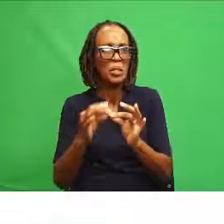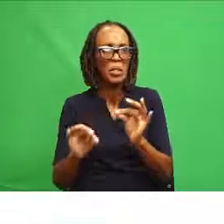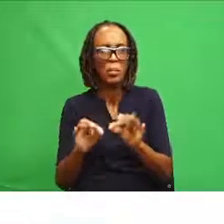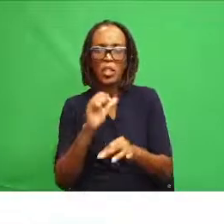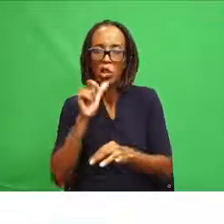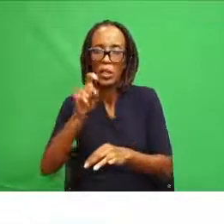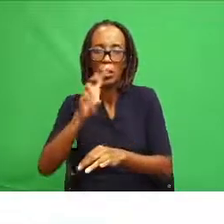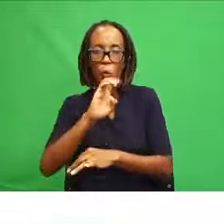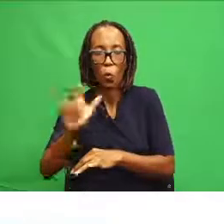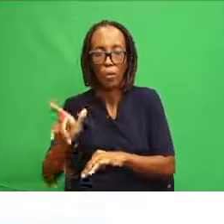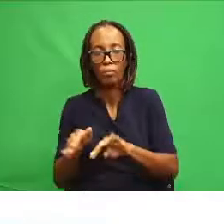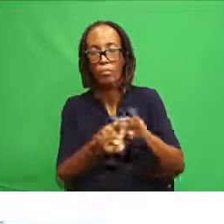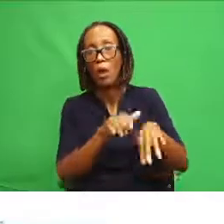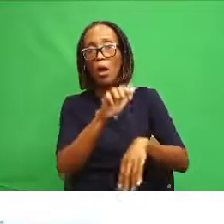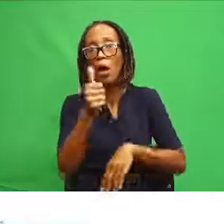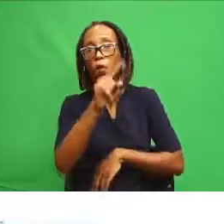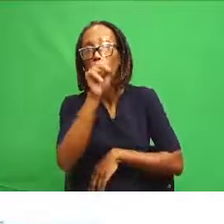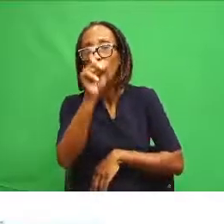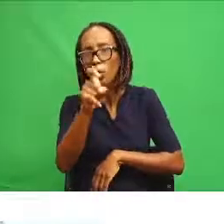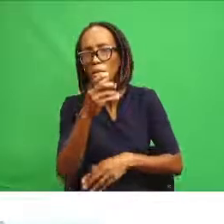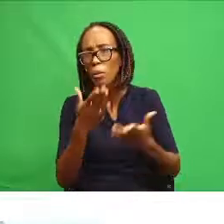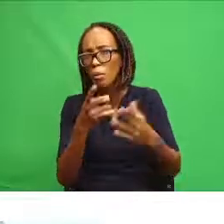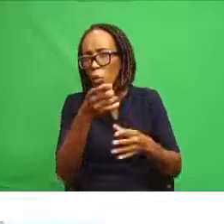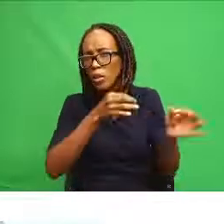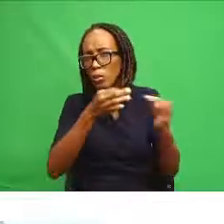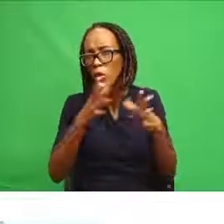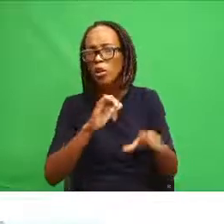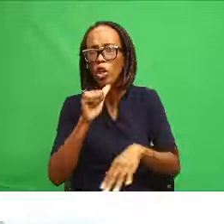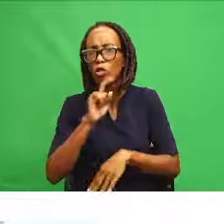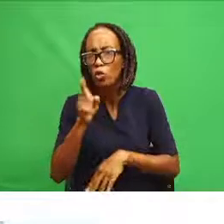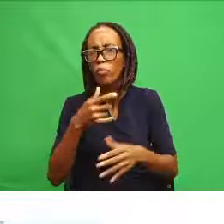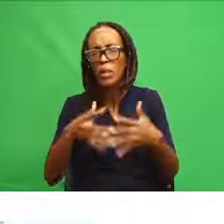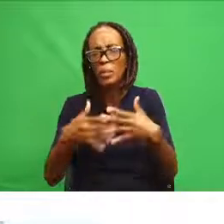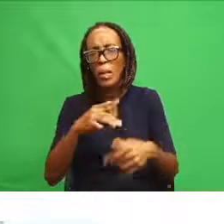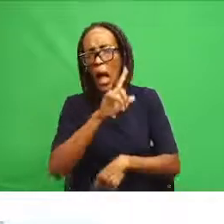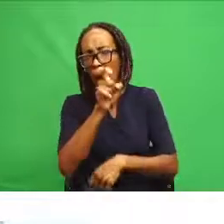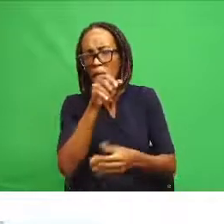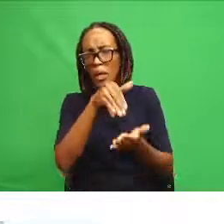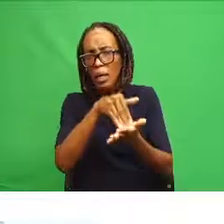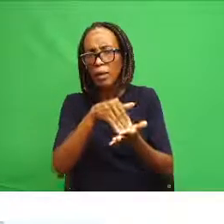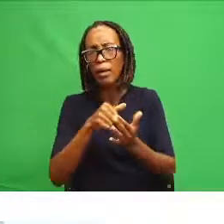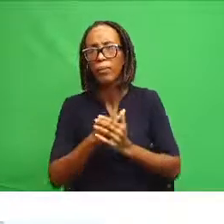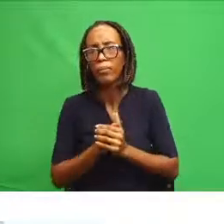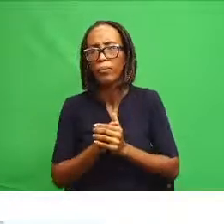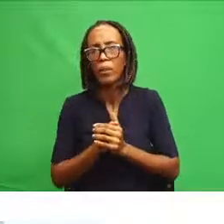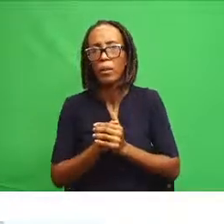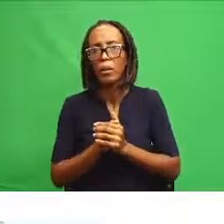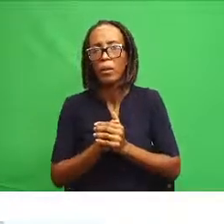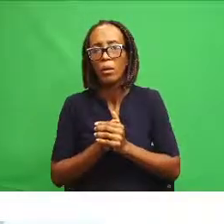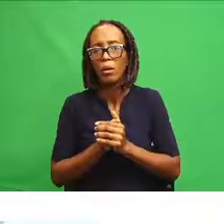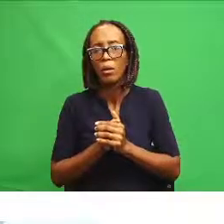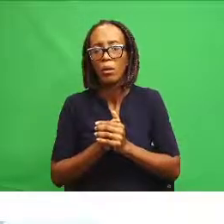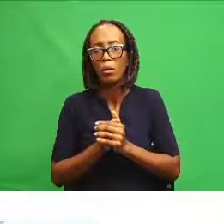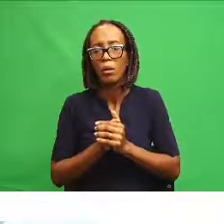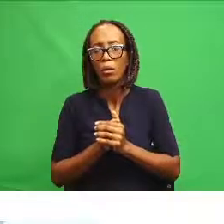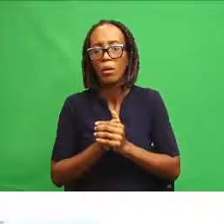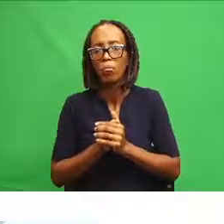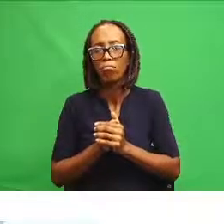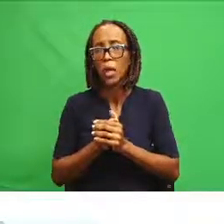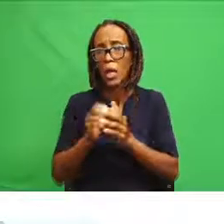I'm seeing another question here, and I'm wondering if you would have touched on this in your presentation about the legal redress to